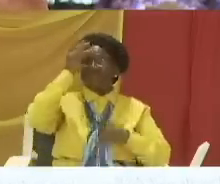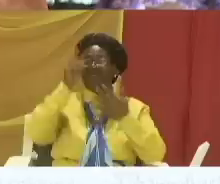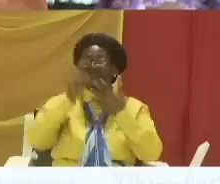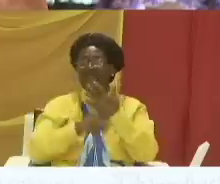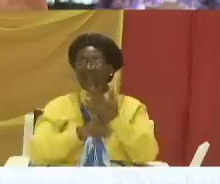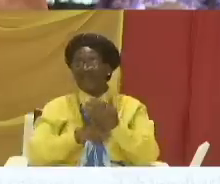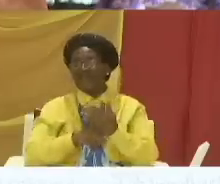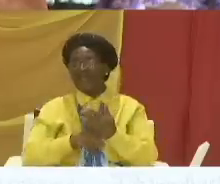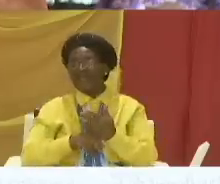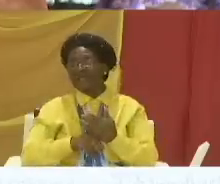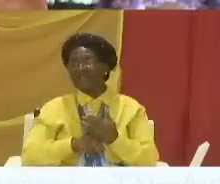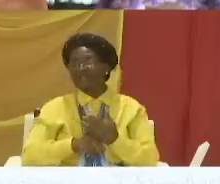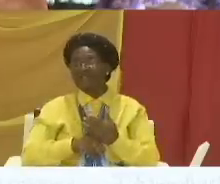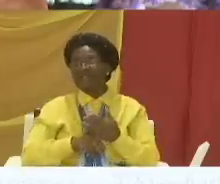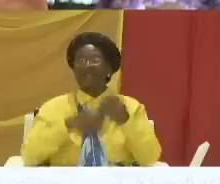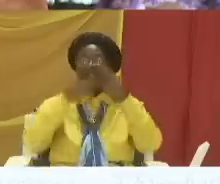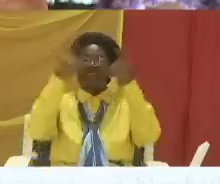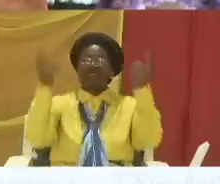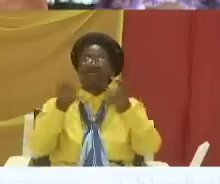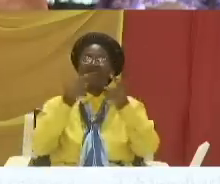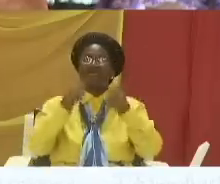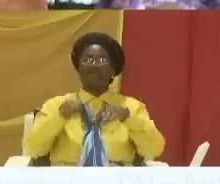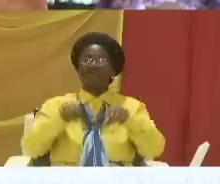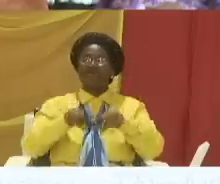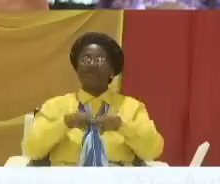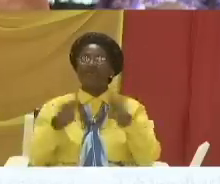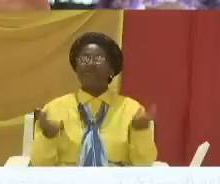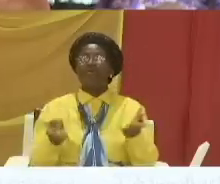Sin opens the door